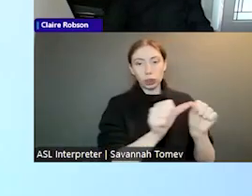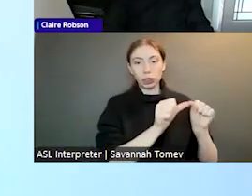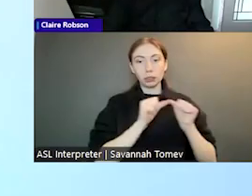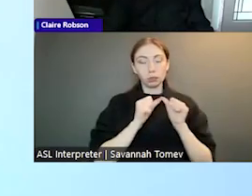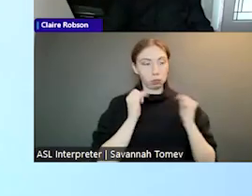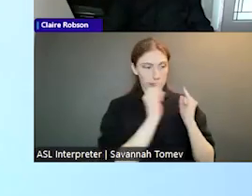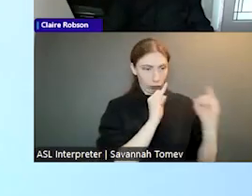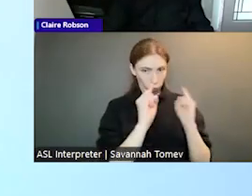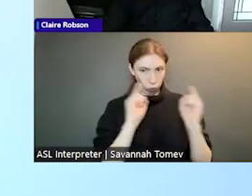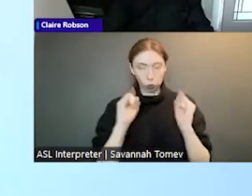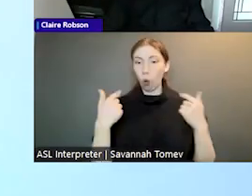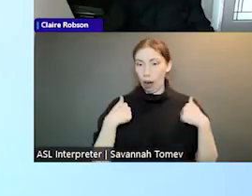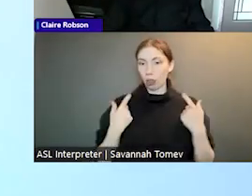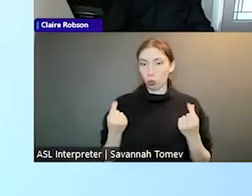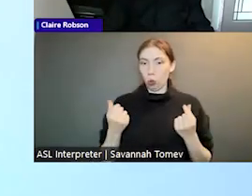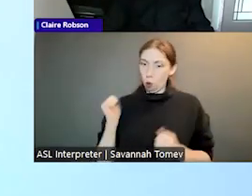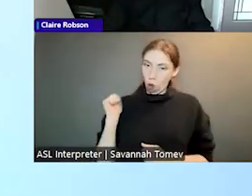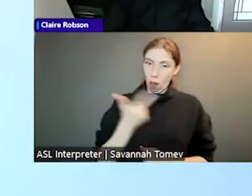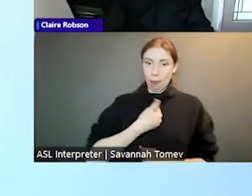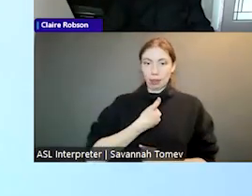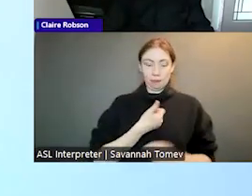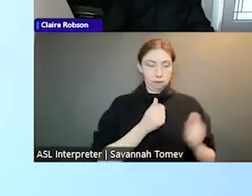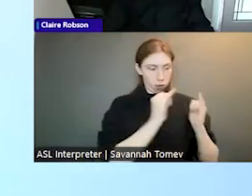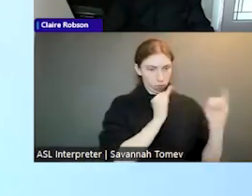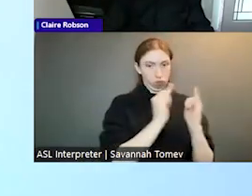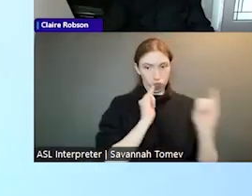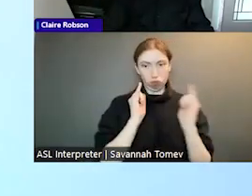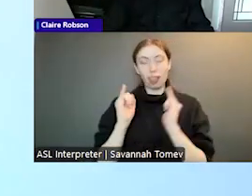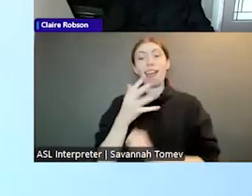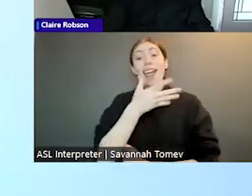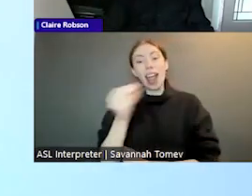And secondly, for reasons of confidentiality.